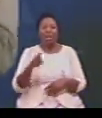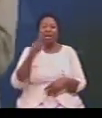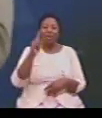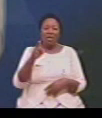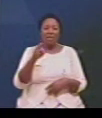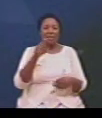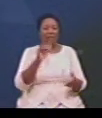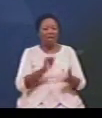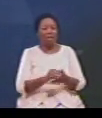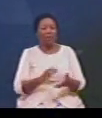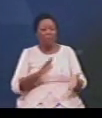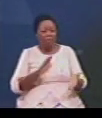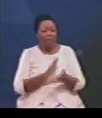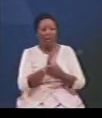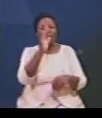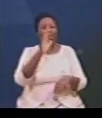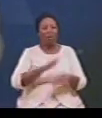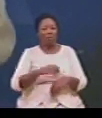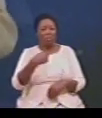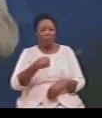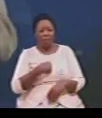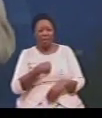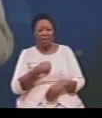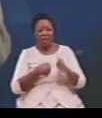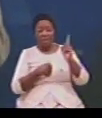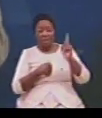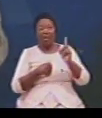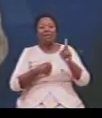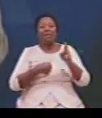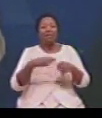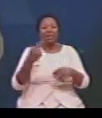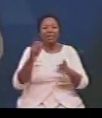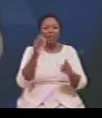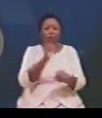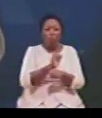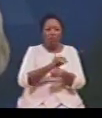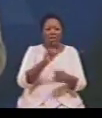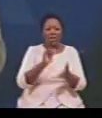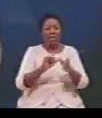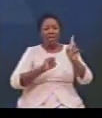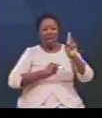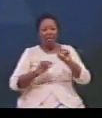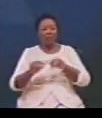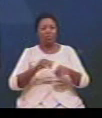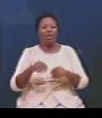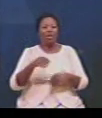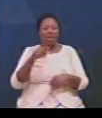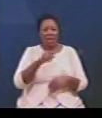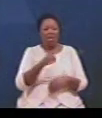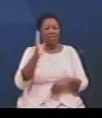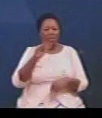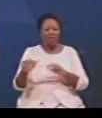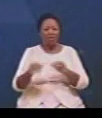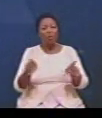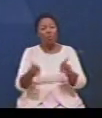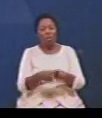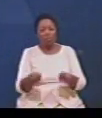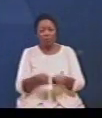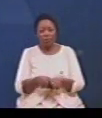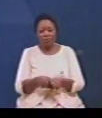that believeth on me, the works that I do, he shall do